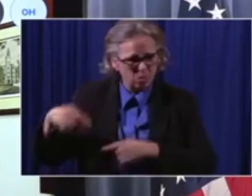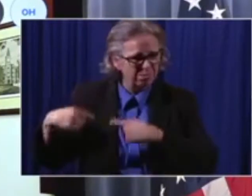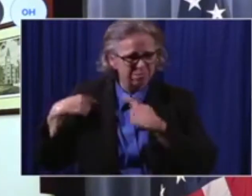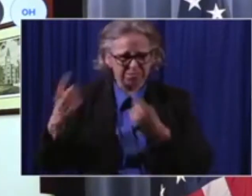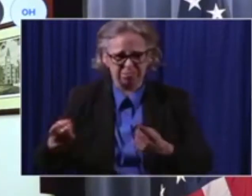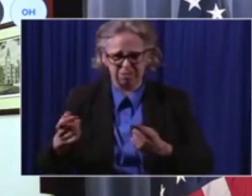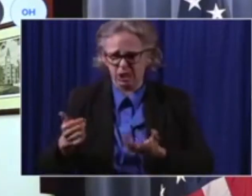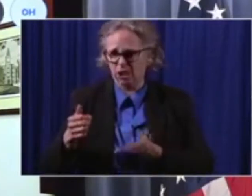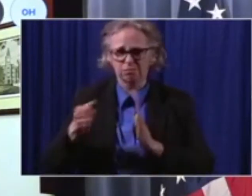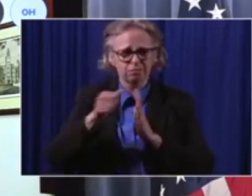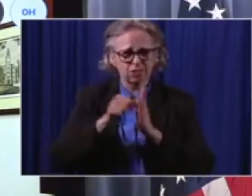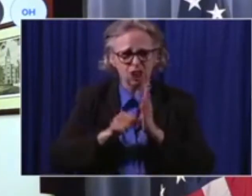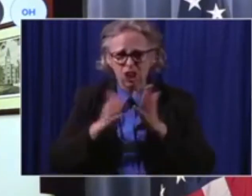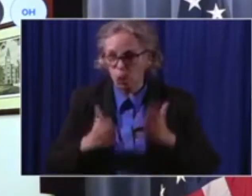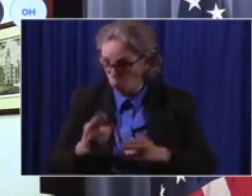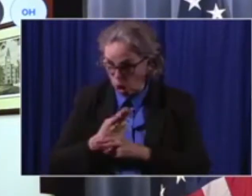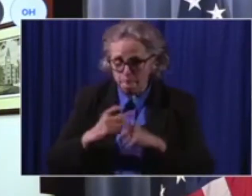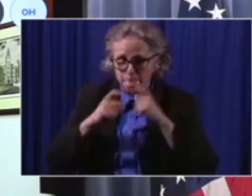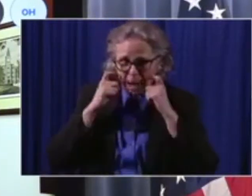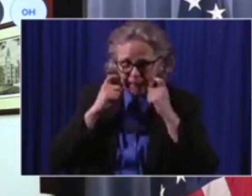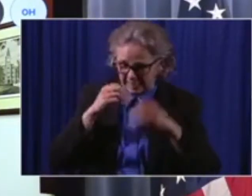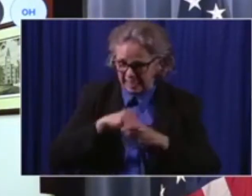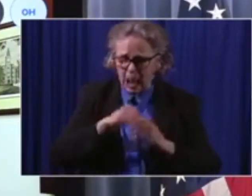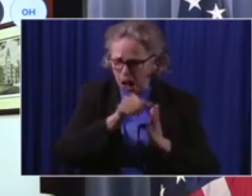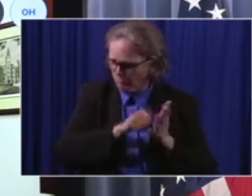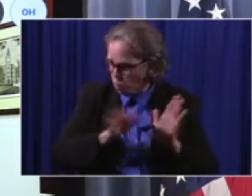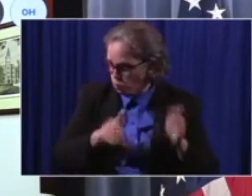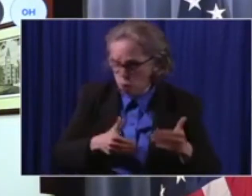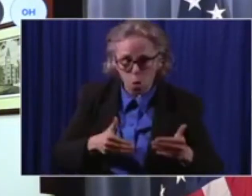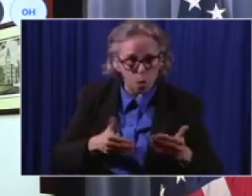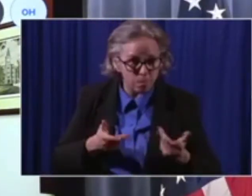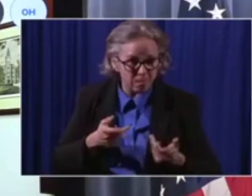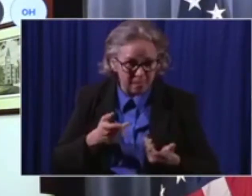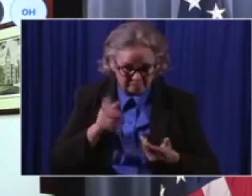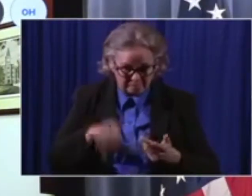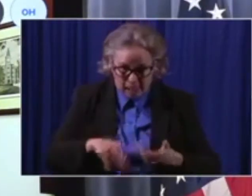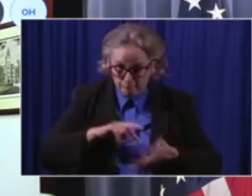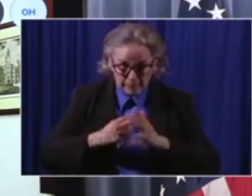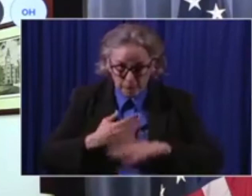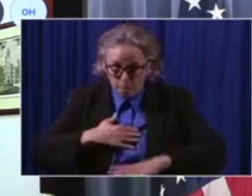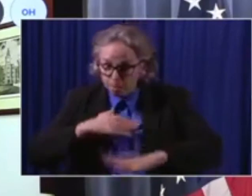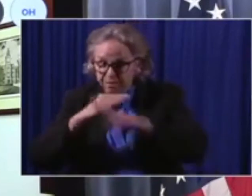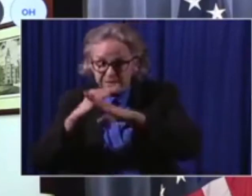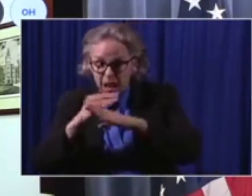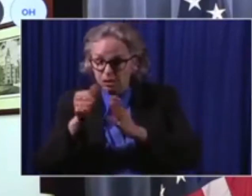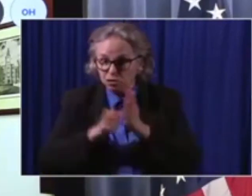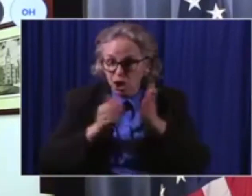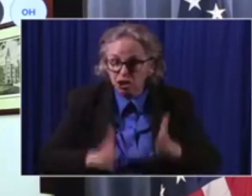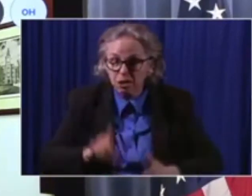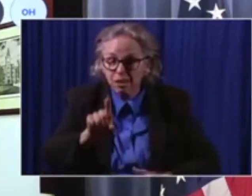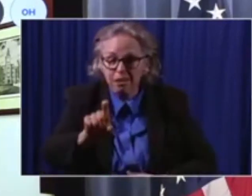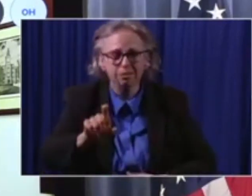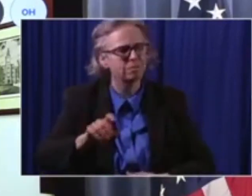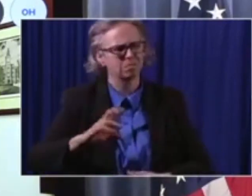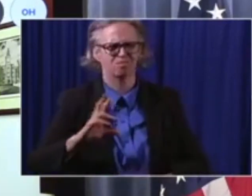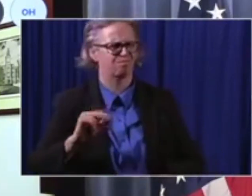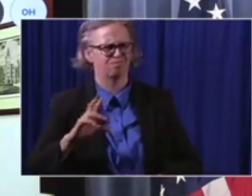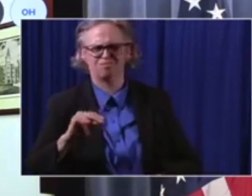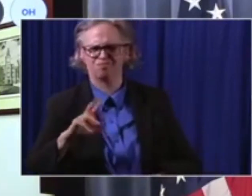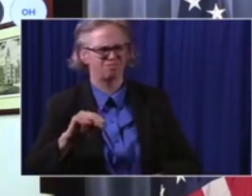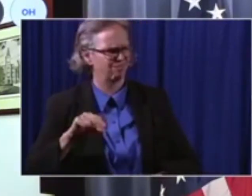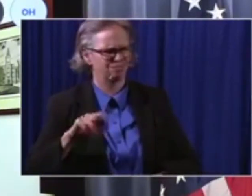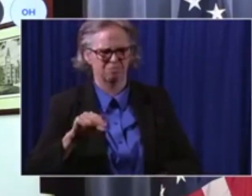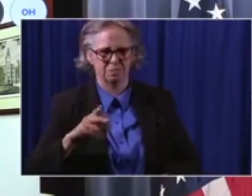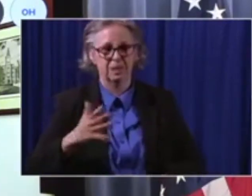100 years. It's not really particularly to keep the surgeon from being infected by whatever they're doing with the patient. It's because we